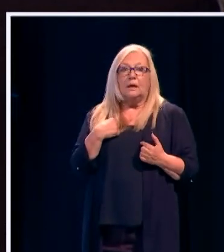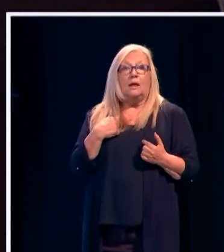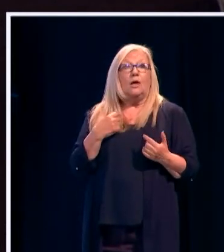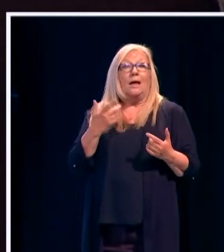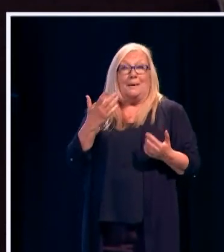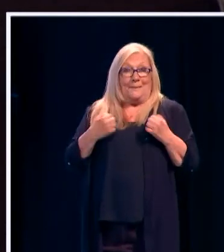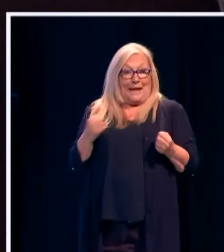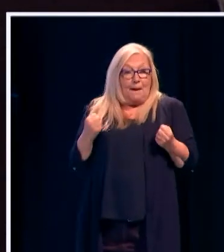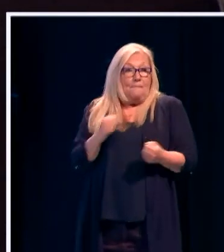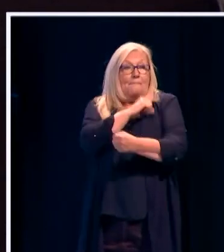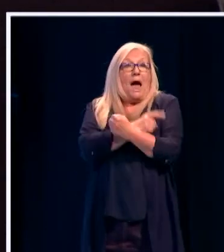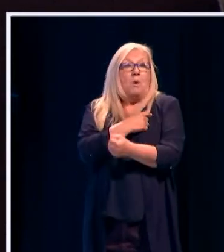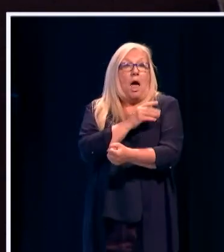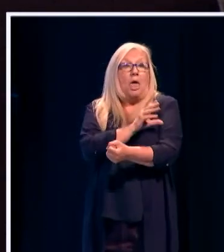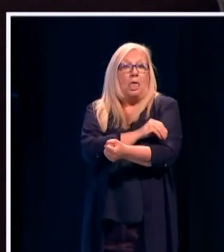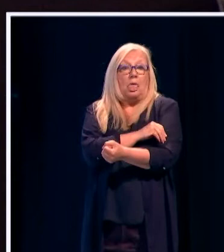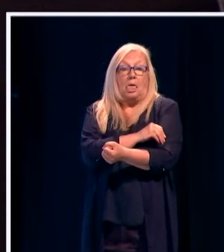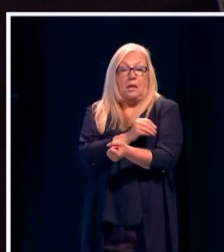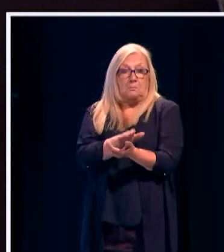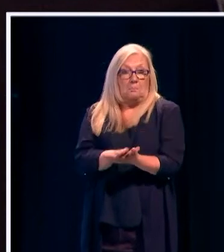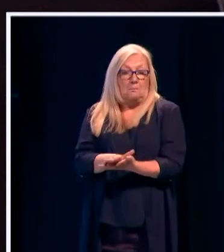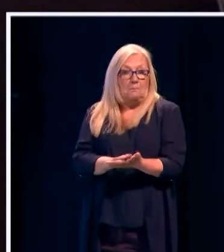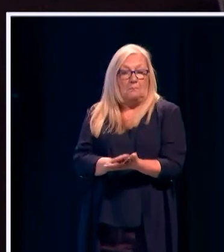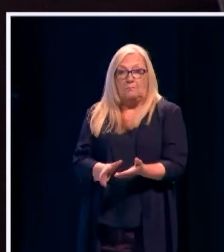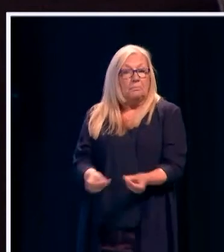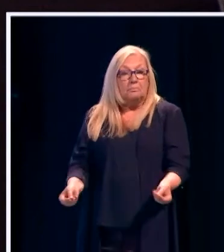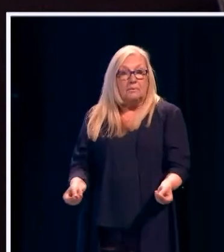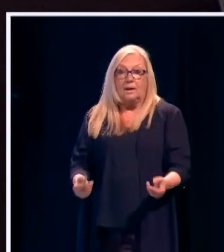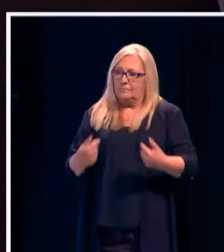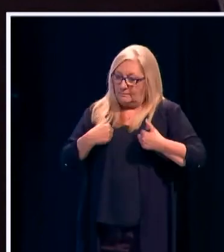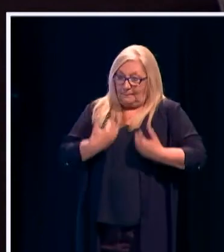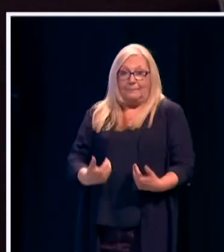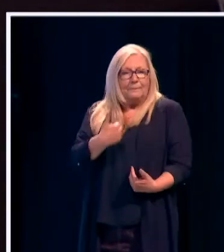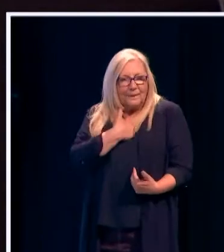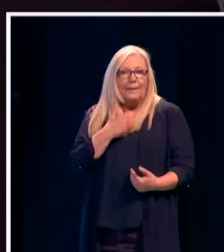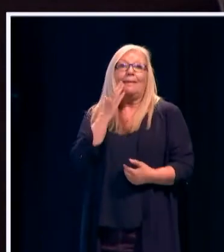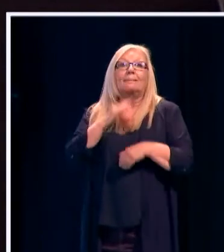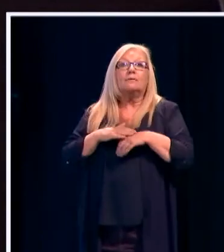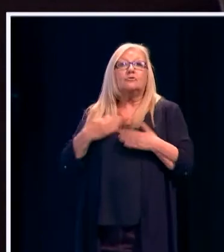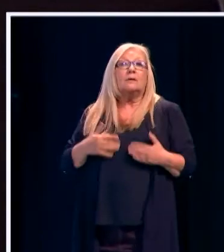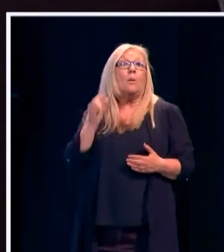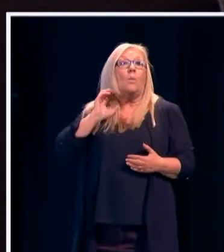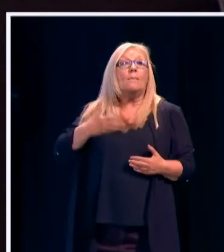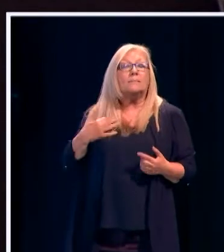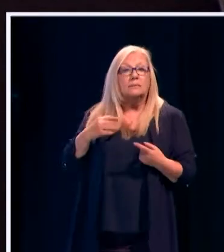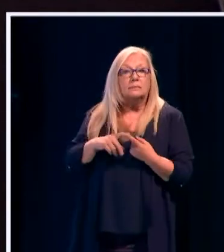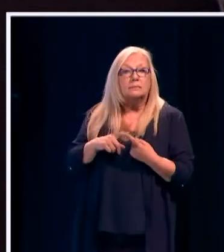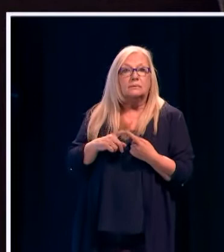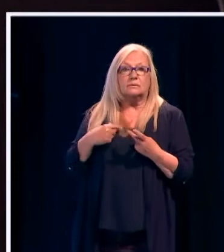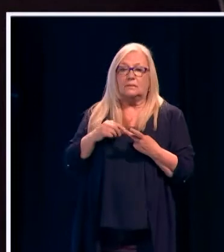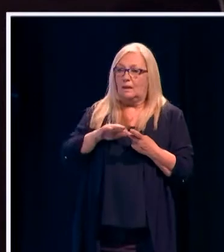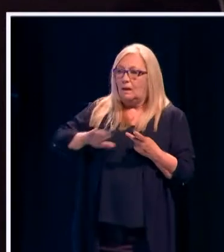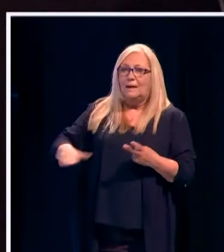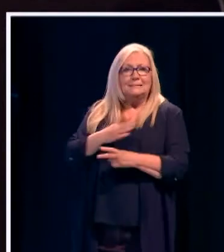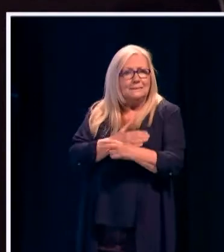nowhere. So for us, as an Indigenous woman with disabilities, also representing from a marginalized group,